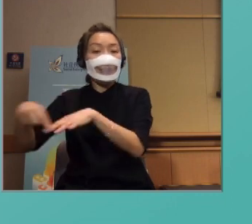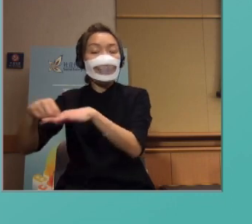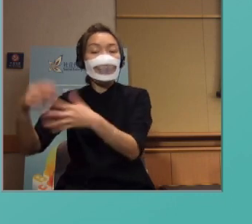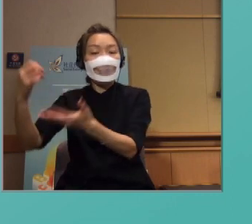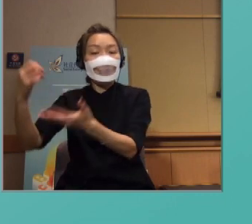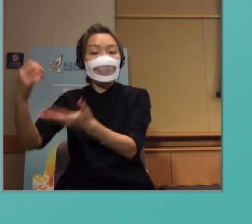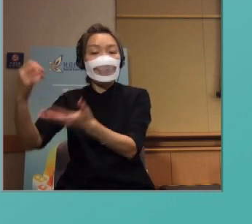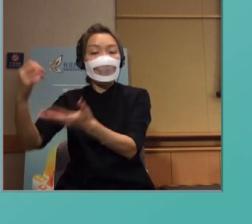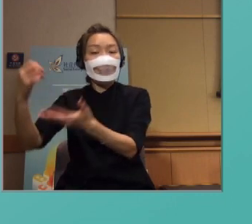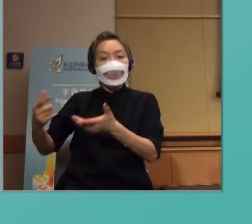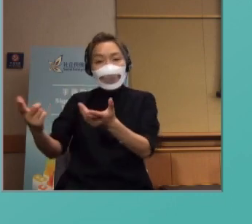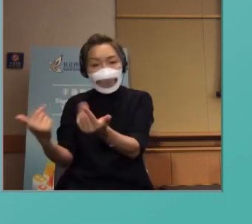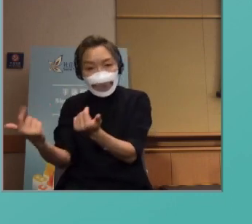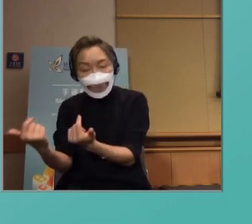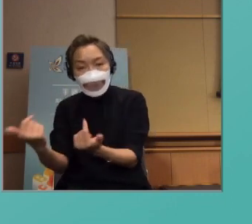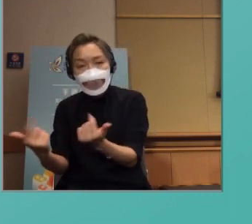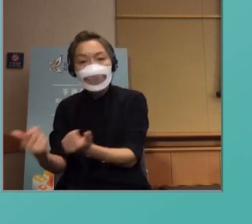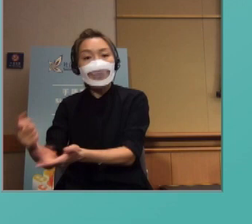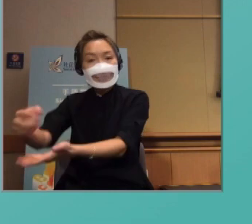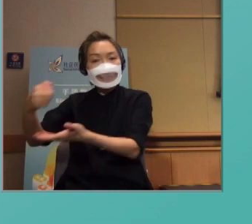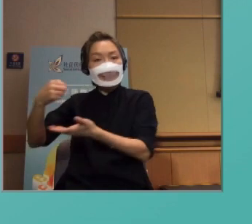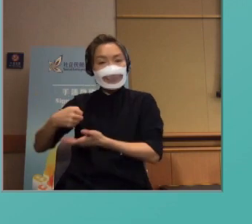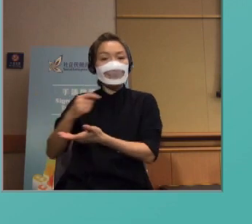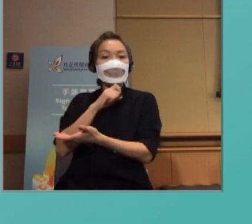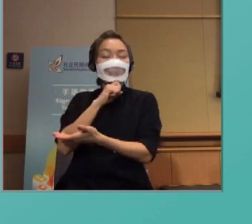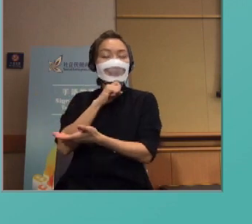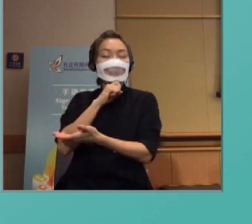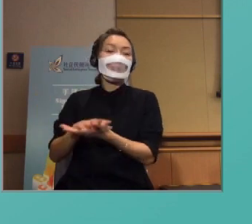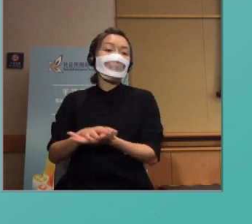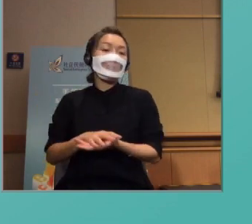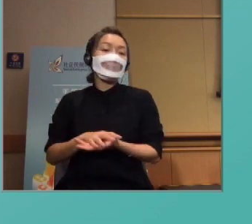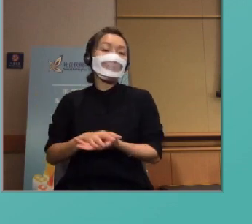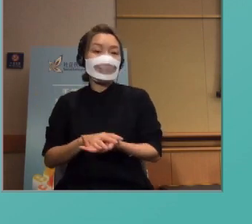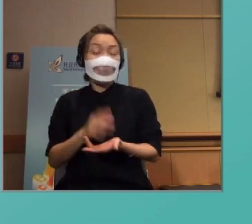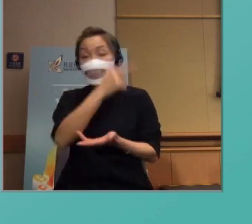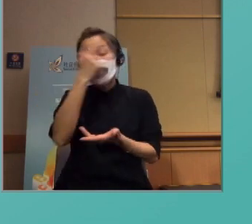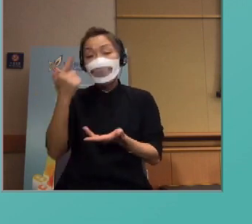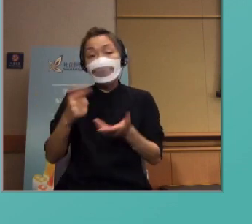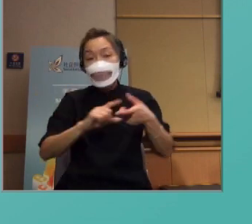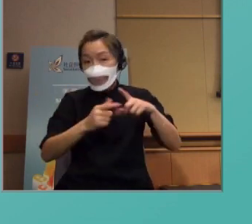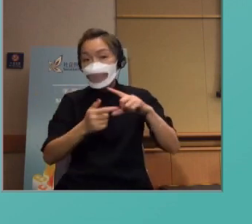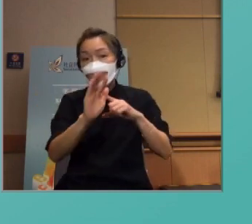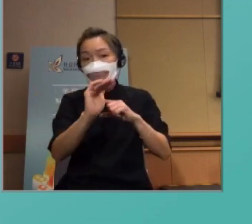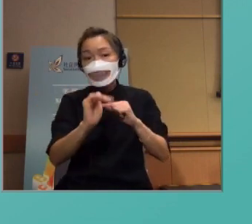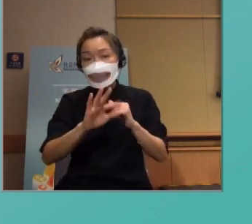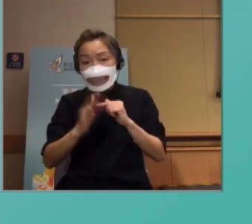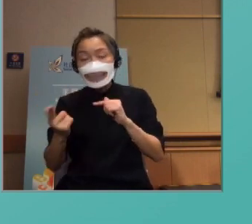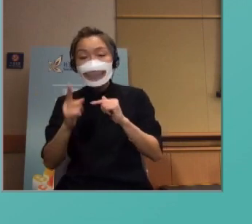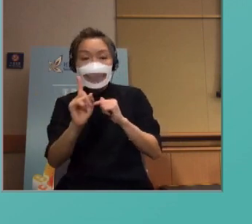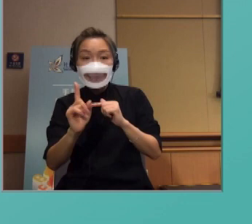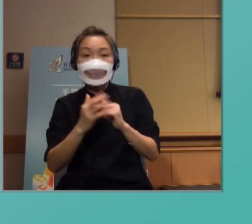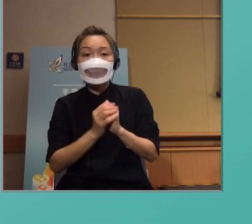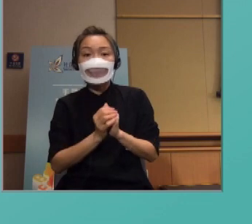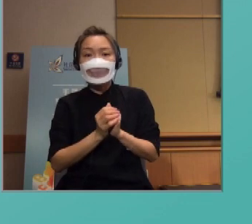of things that could be done. So I just wanted to say that from a very humble market, it goes through the expansion, it goes through some